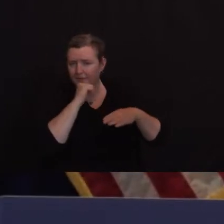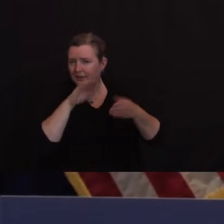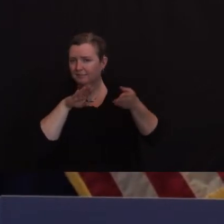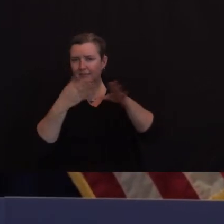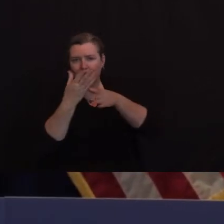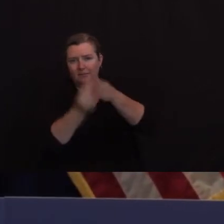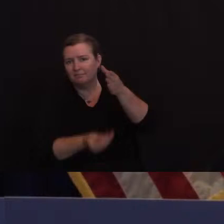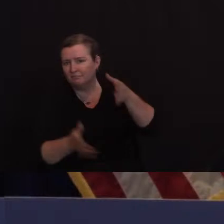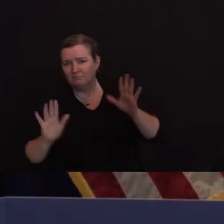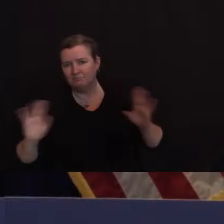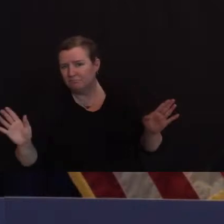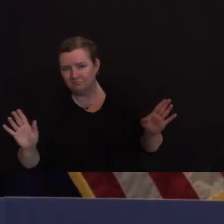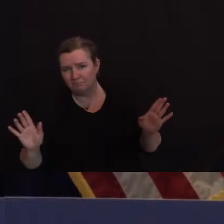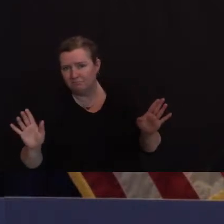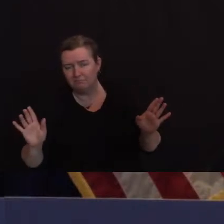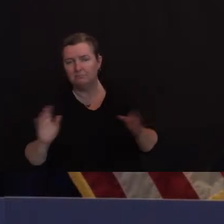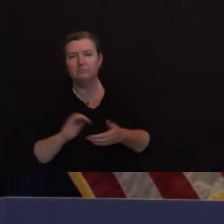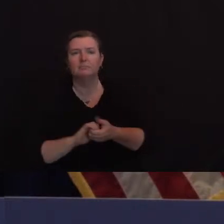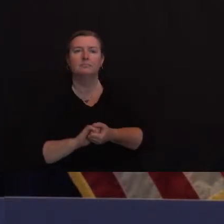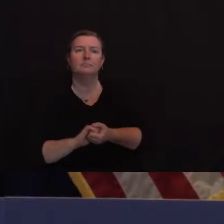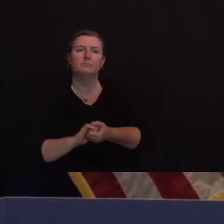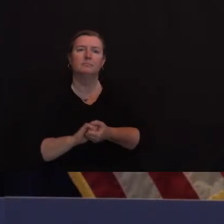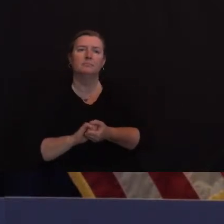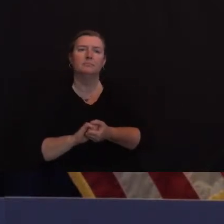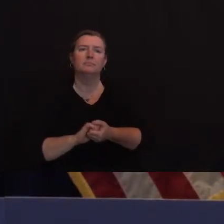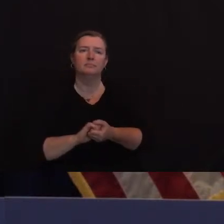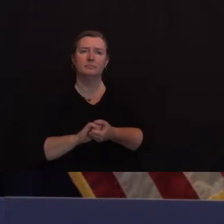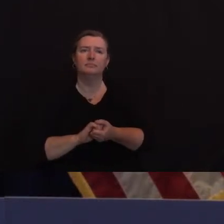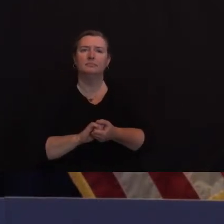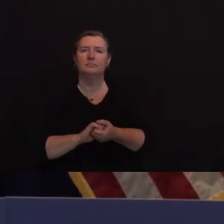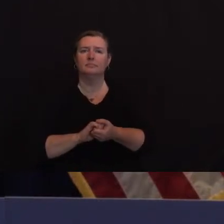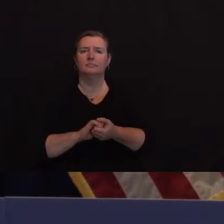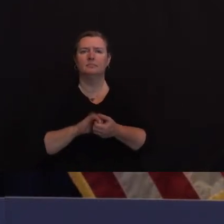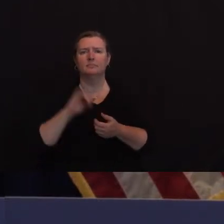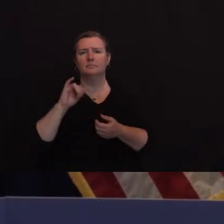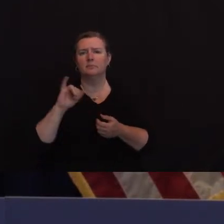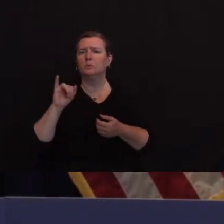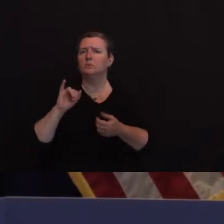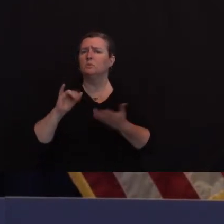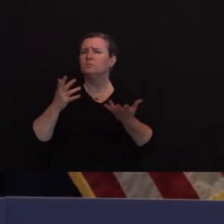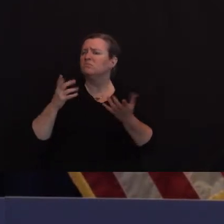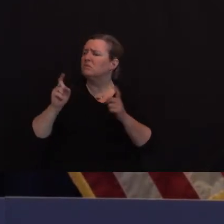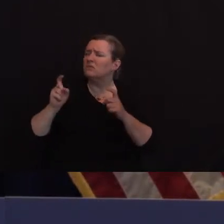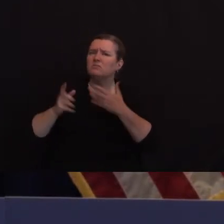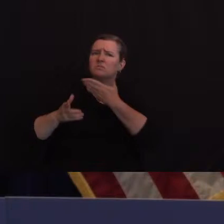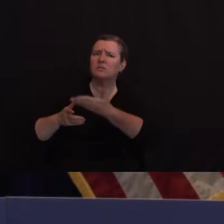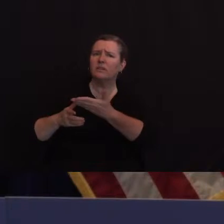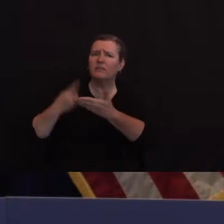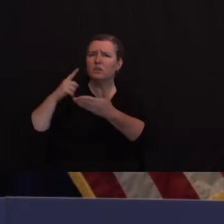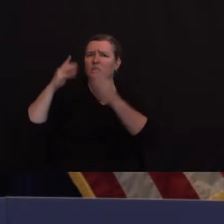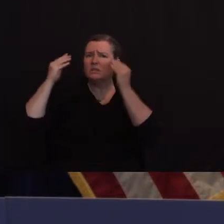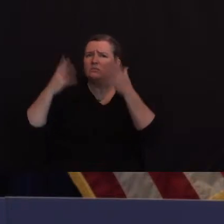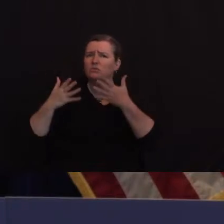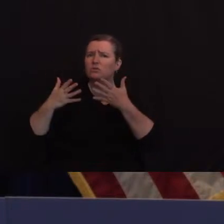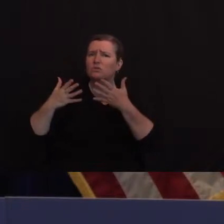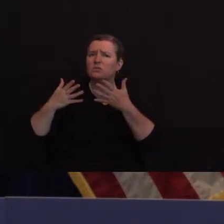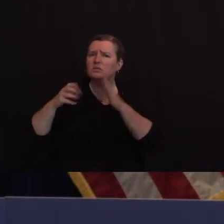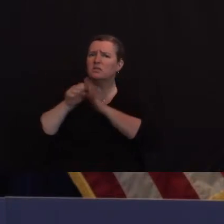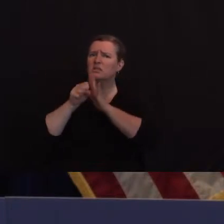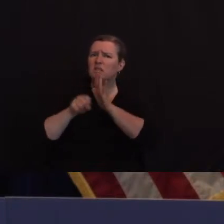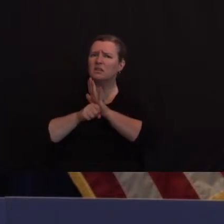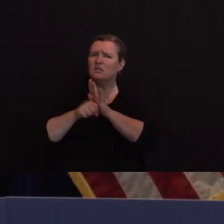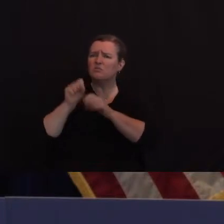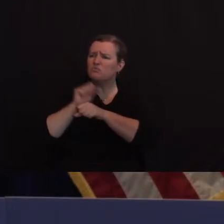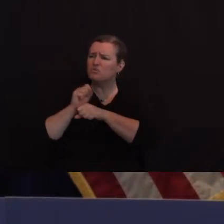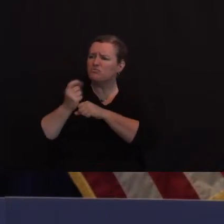and/or on testing for educators and state workers? Yeah, I'd like to talk about testing. You know, the mandate is a vaccine mandate. I have to